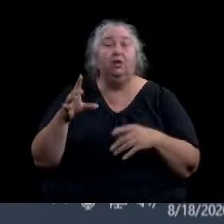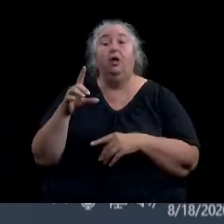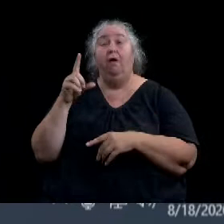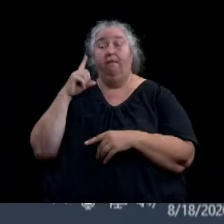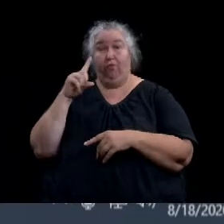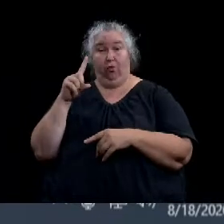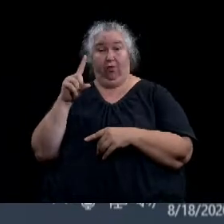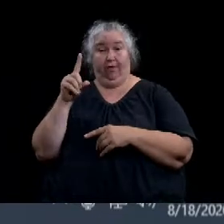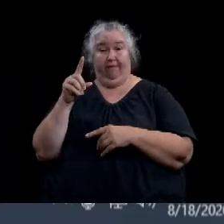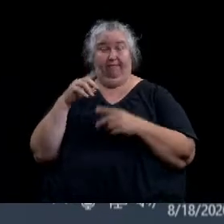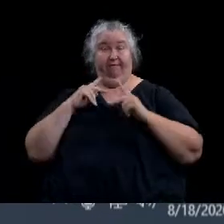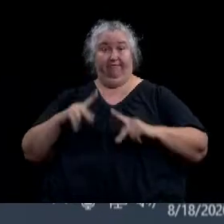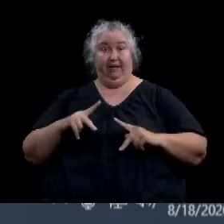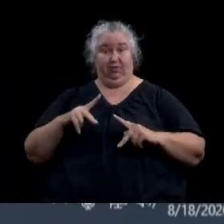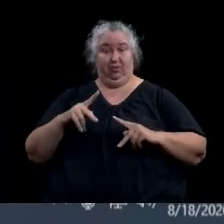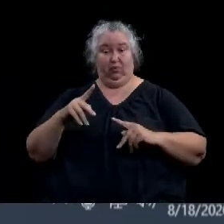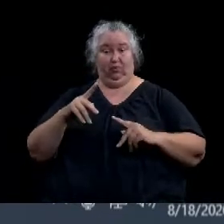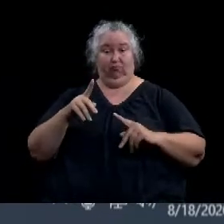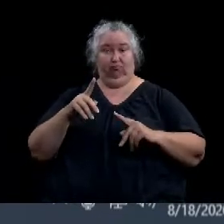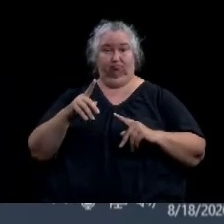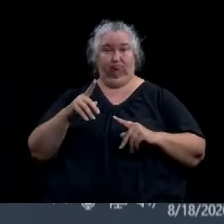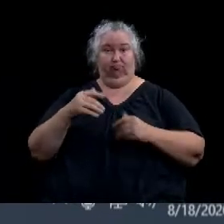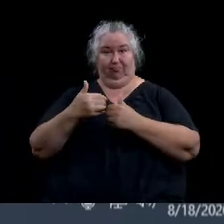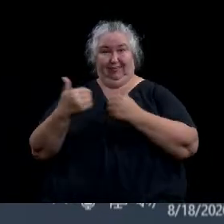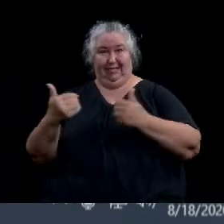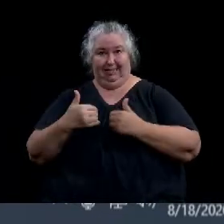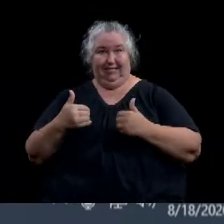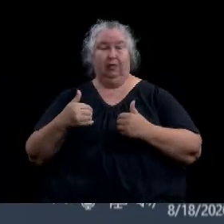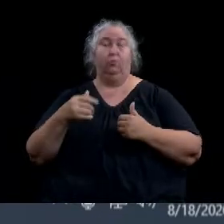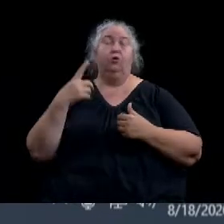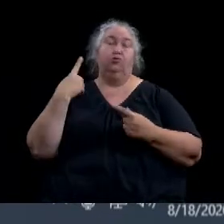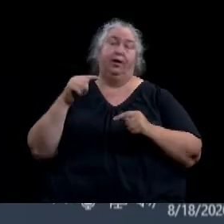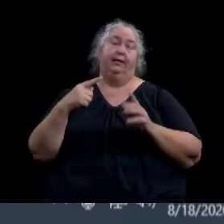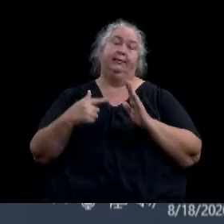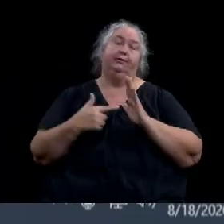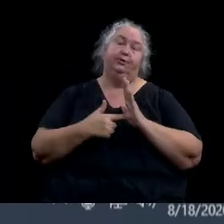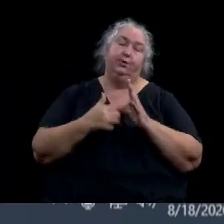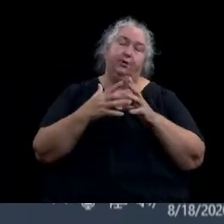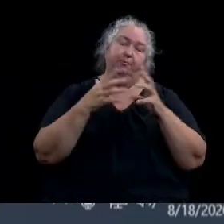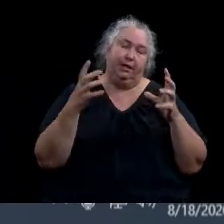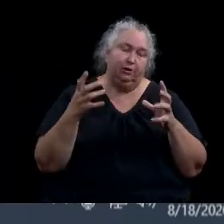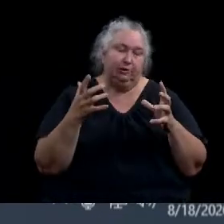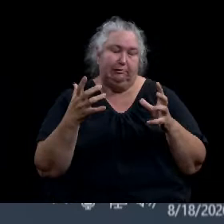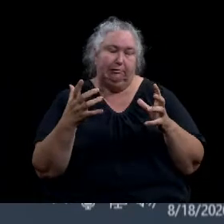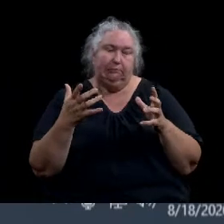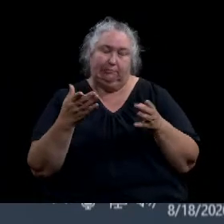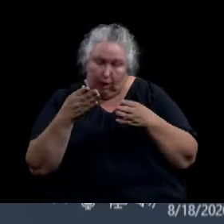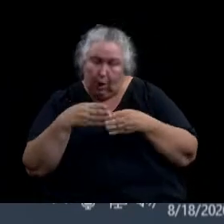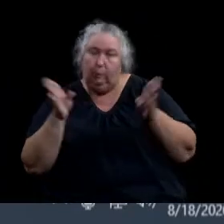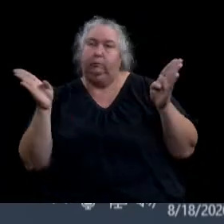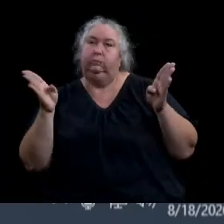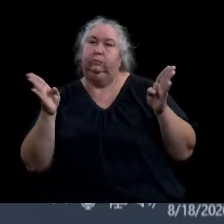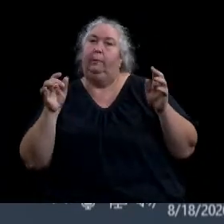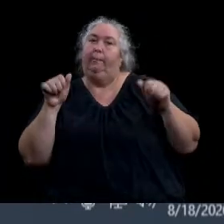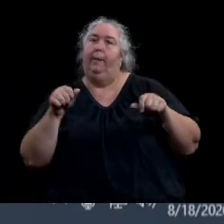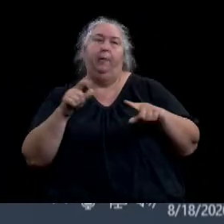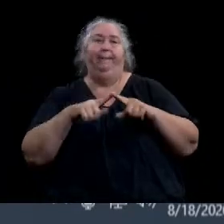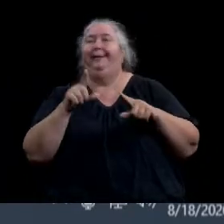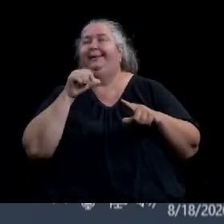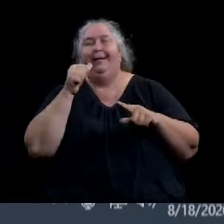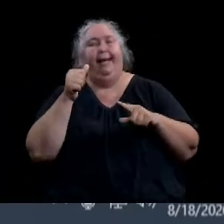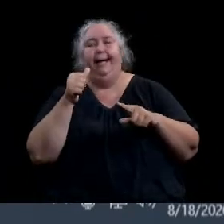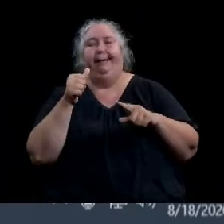transparency as possible, this meeting will not be open to the public. This meeting is being broadcast live at WCCC.TV.